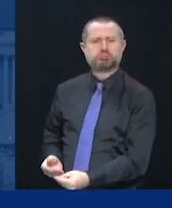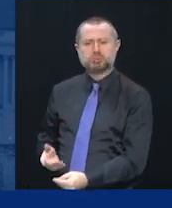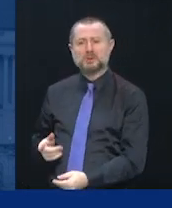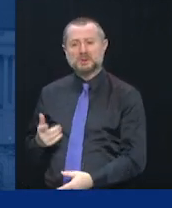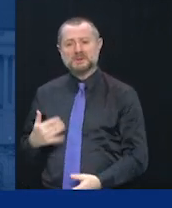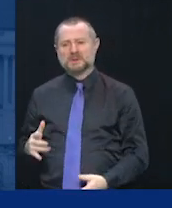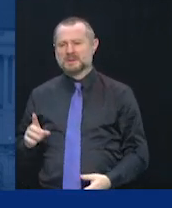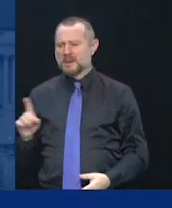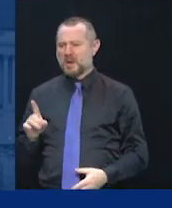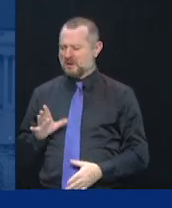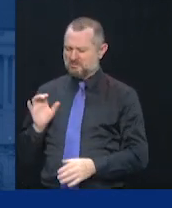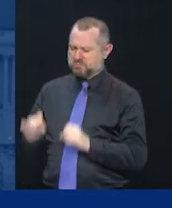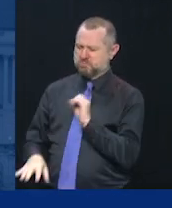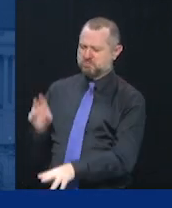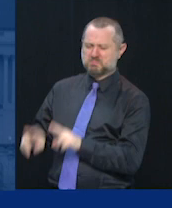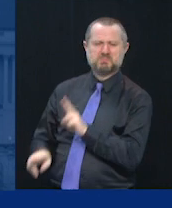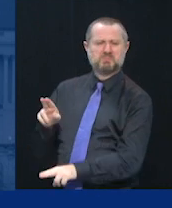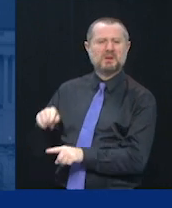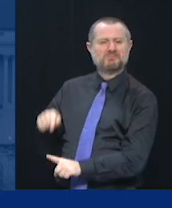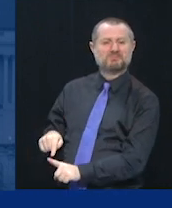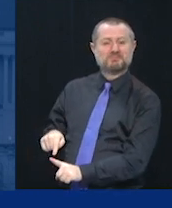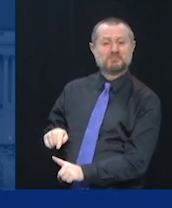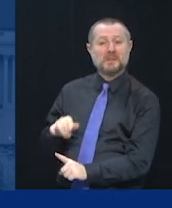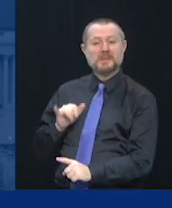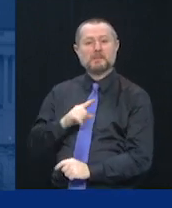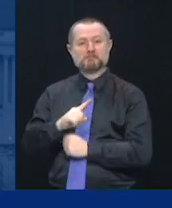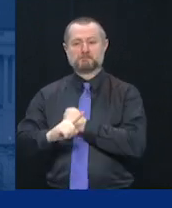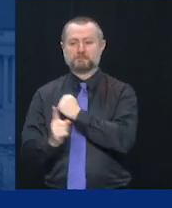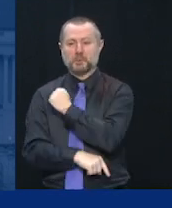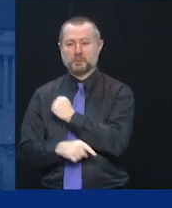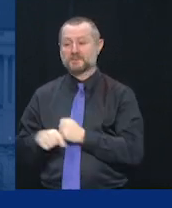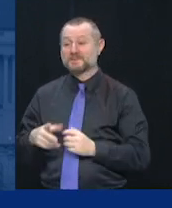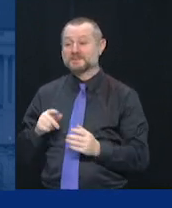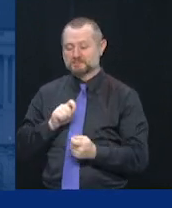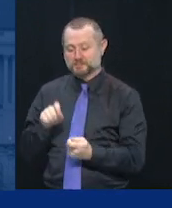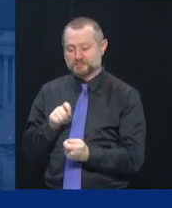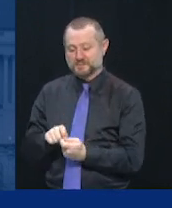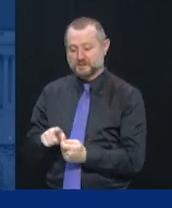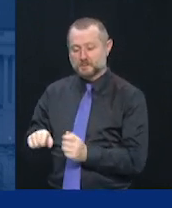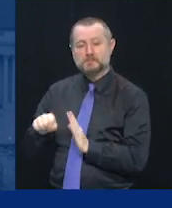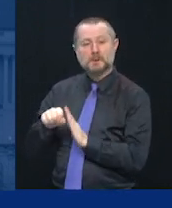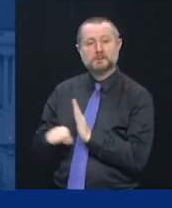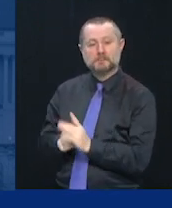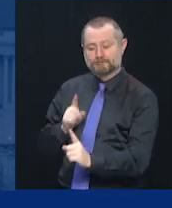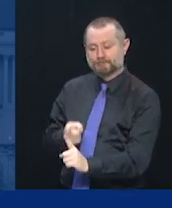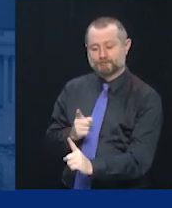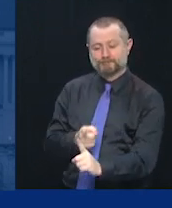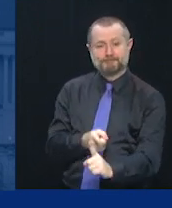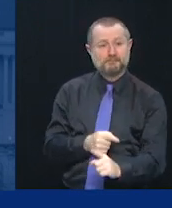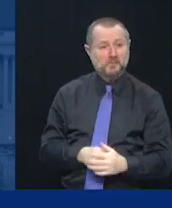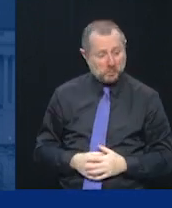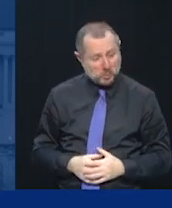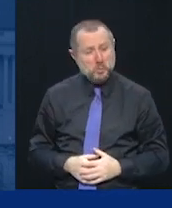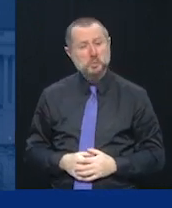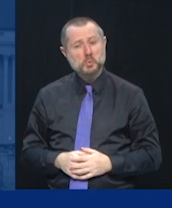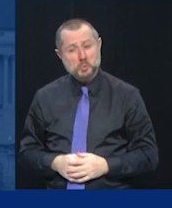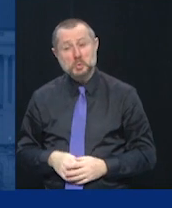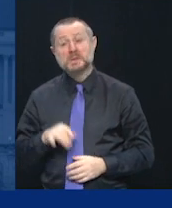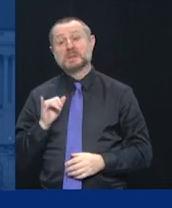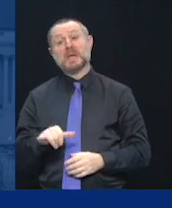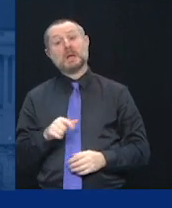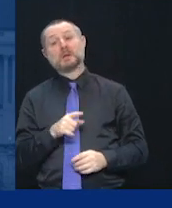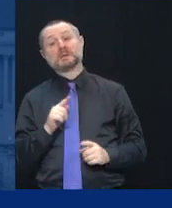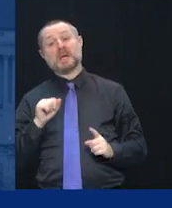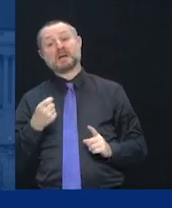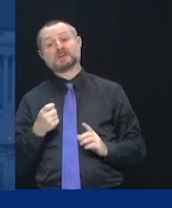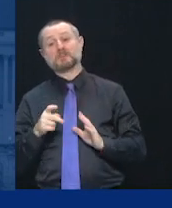to actually hurt certain states and take from certain states. They took tax money